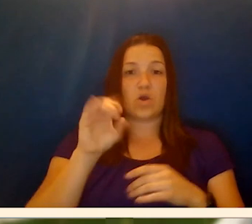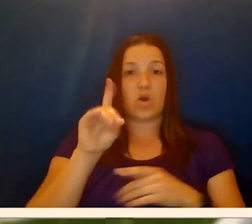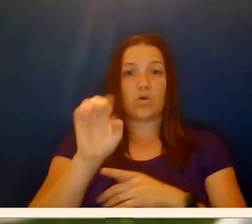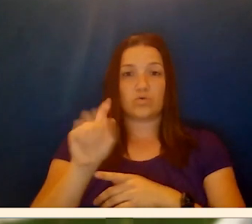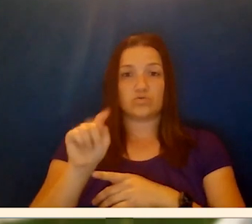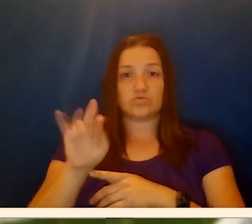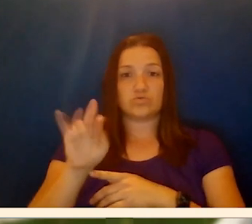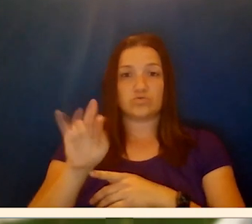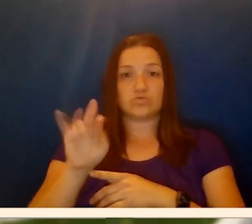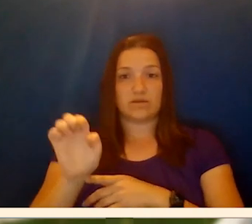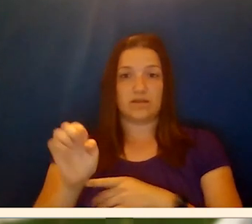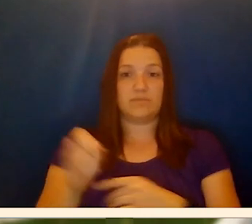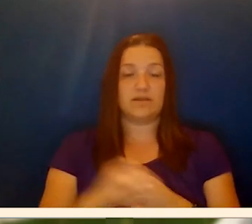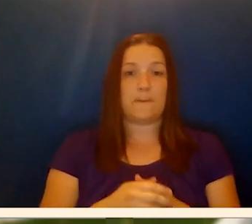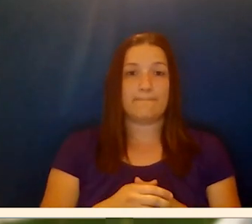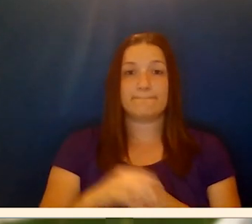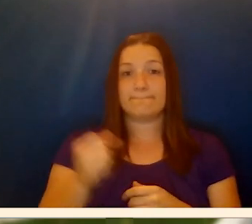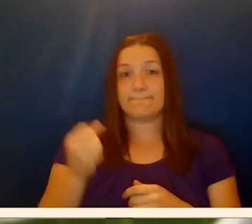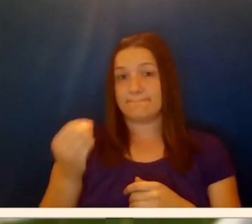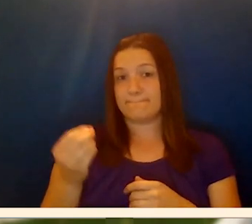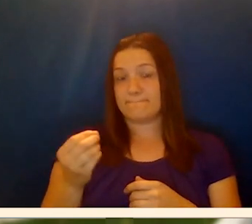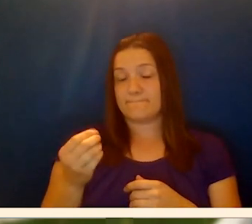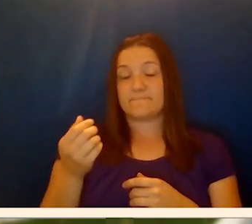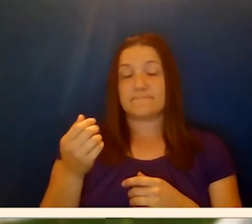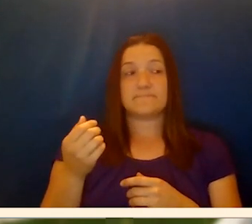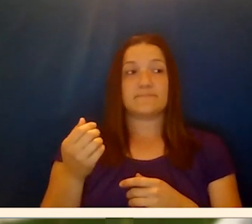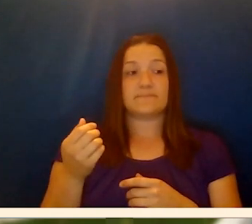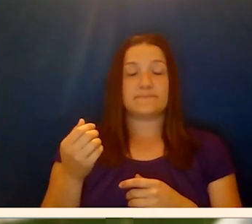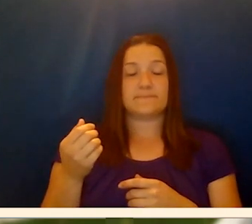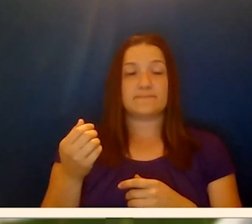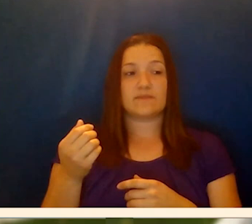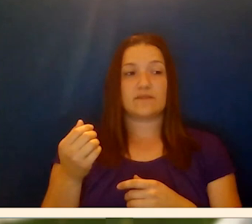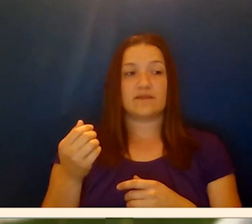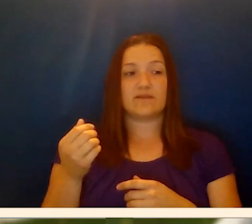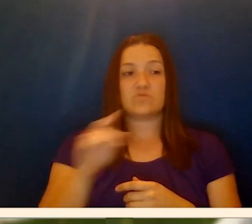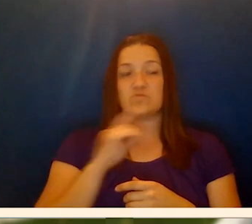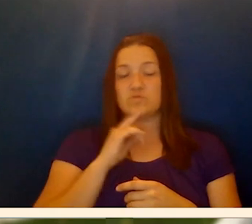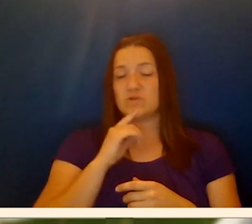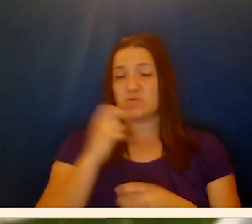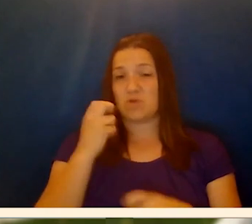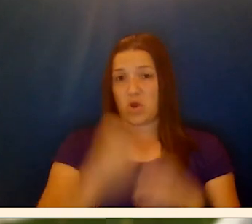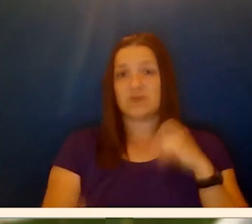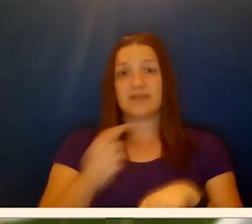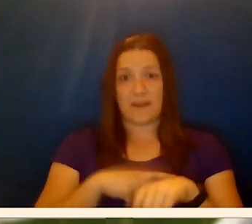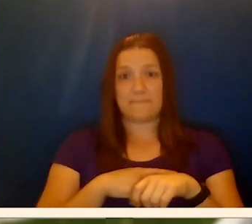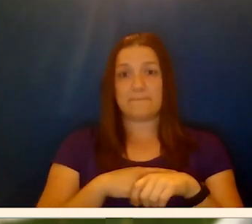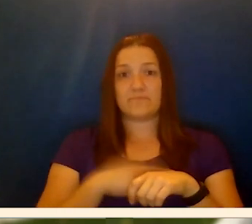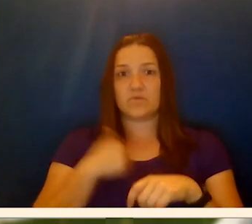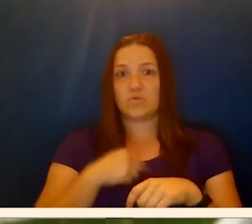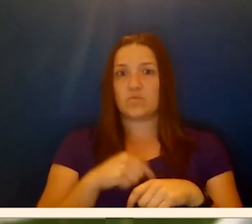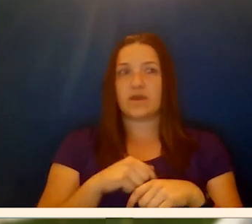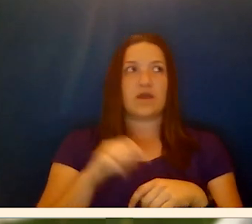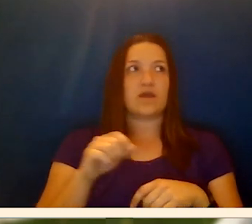triage. Now, that said, I mean, it was a very difficult time for us, no doubt about it. We had hundreds